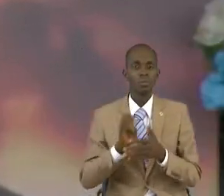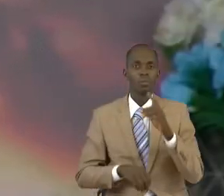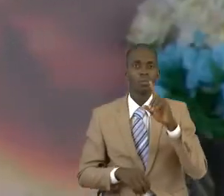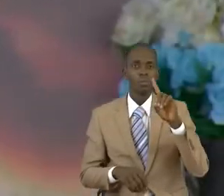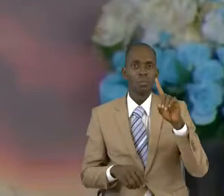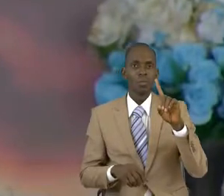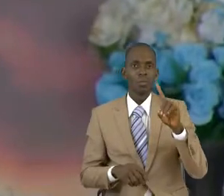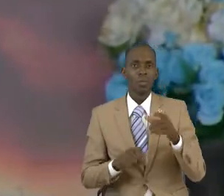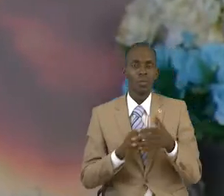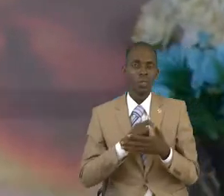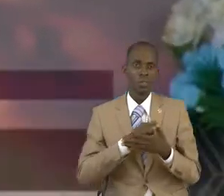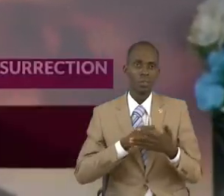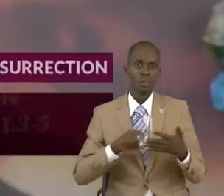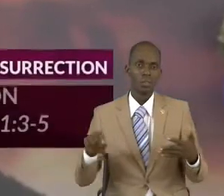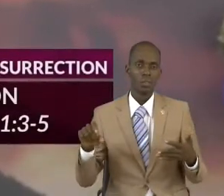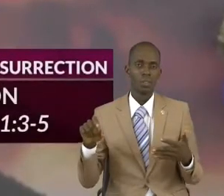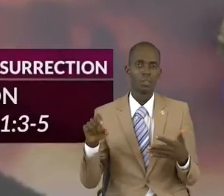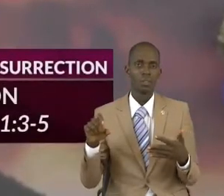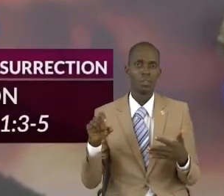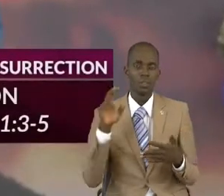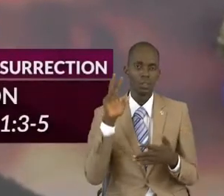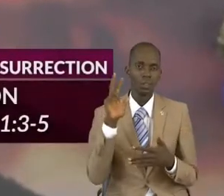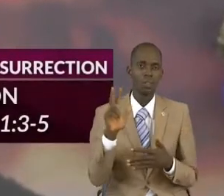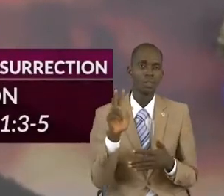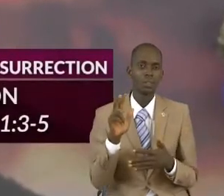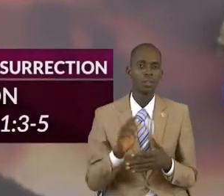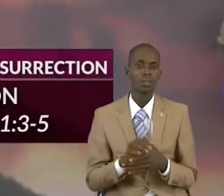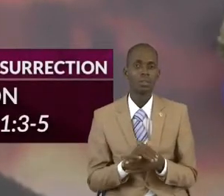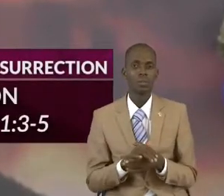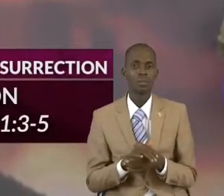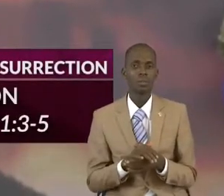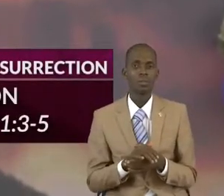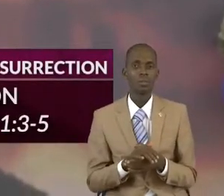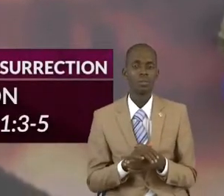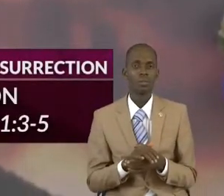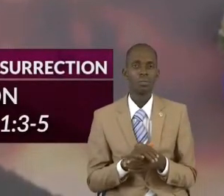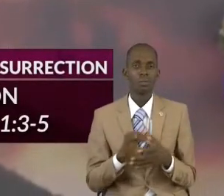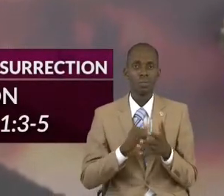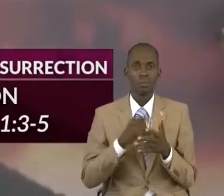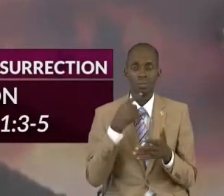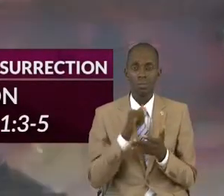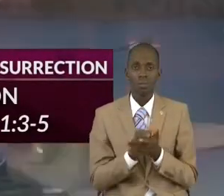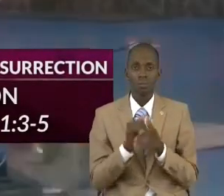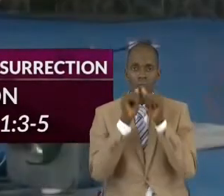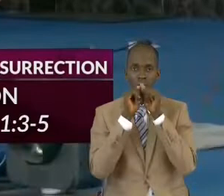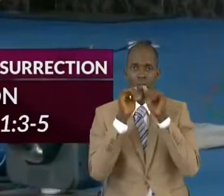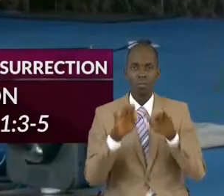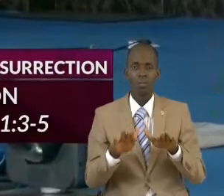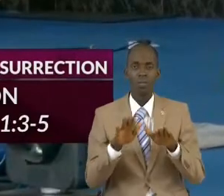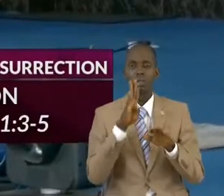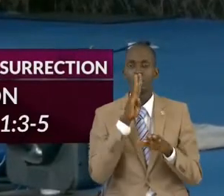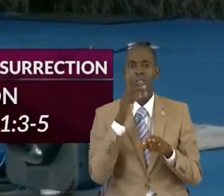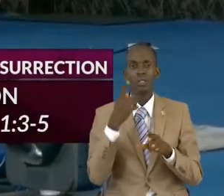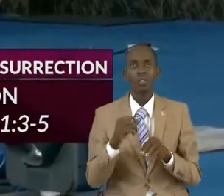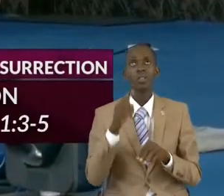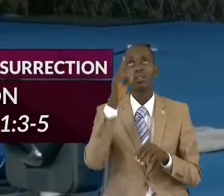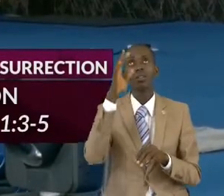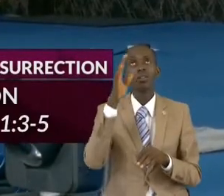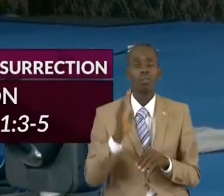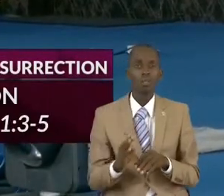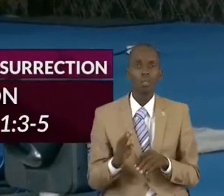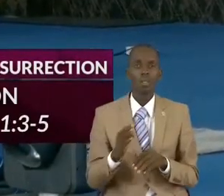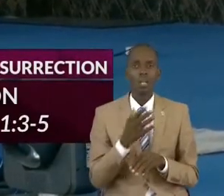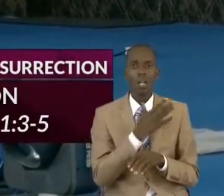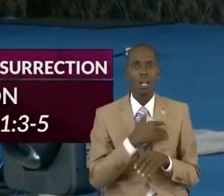chapter 1, I'm reading from verse 3. It says, blessed be the God and the